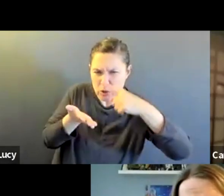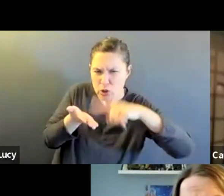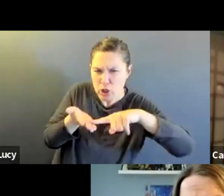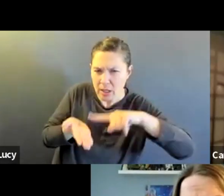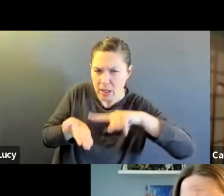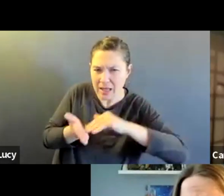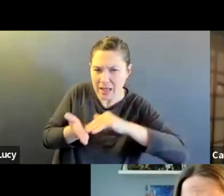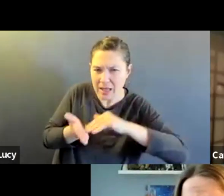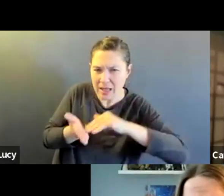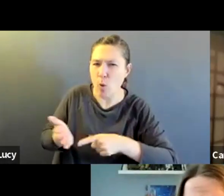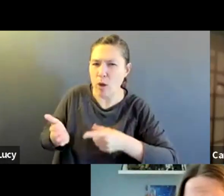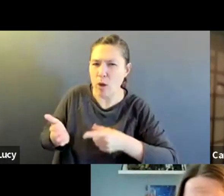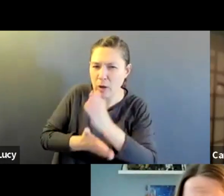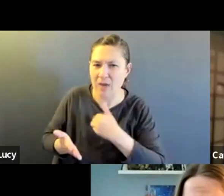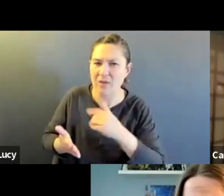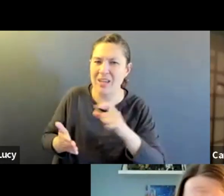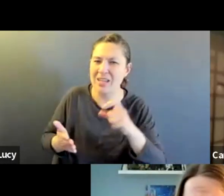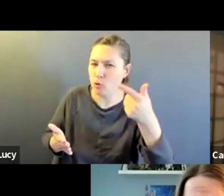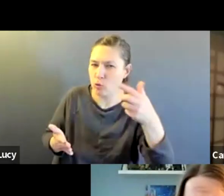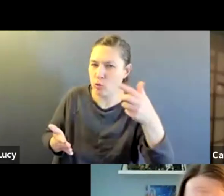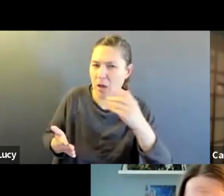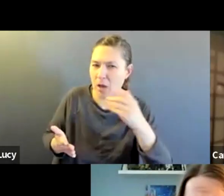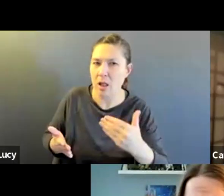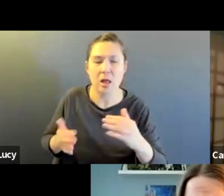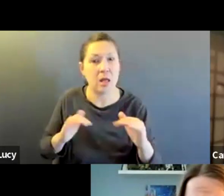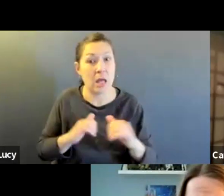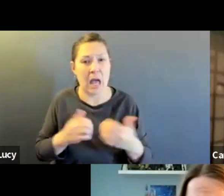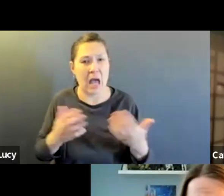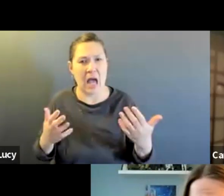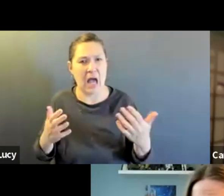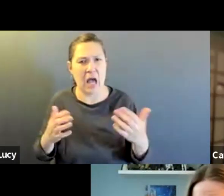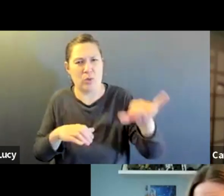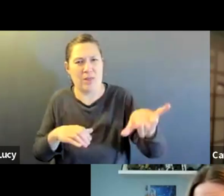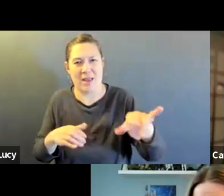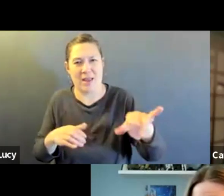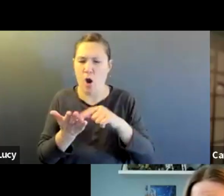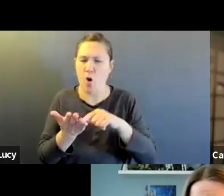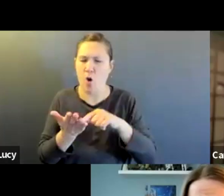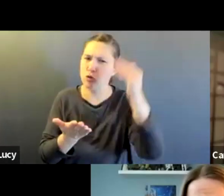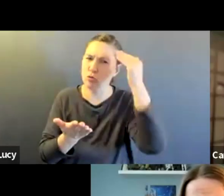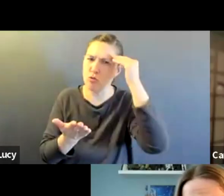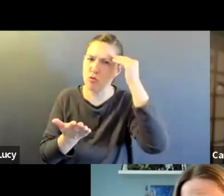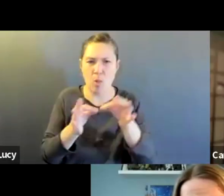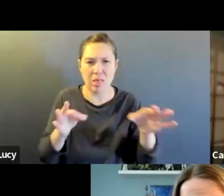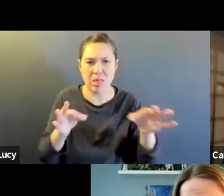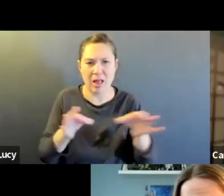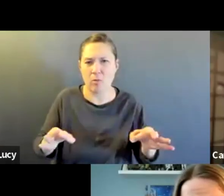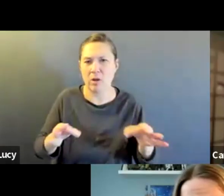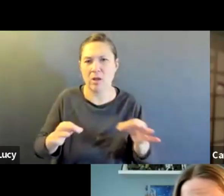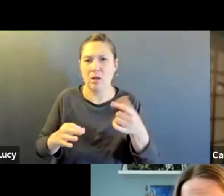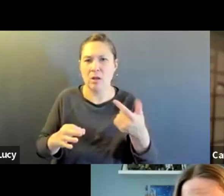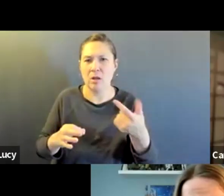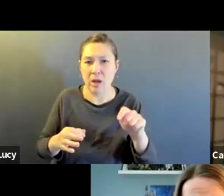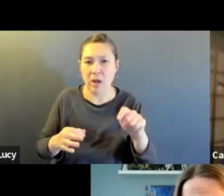of know your rights, know your grant. Mm-hmm. How does one do that? How does an executive director or a arts